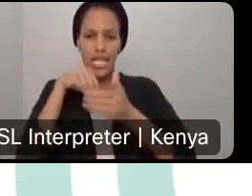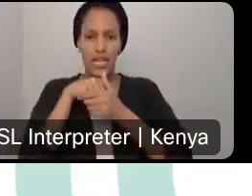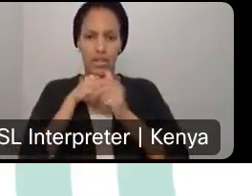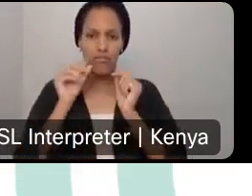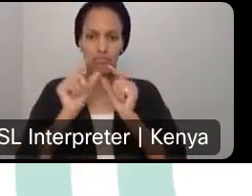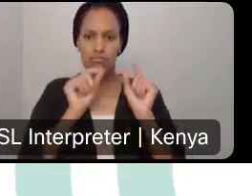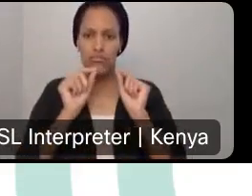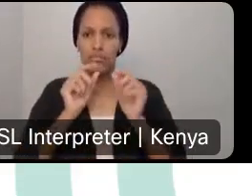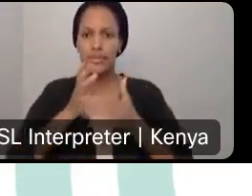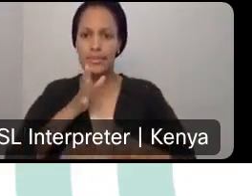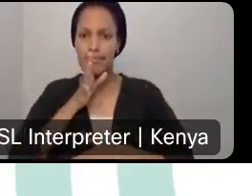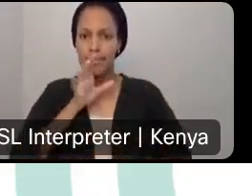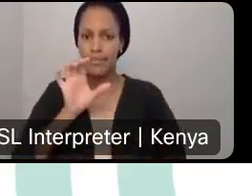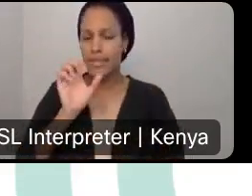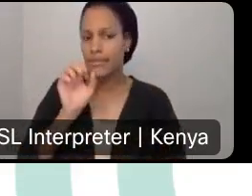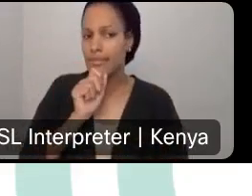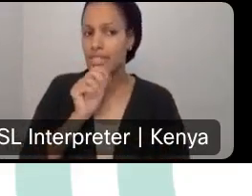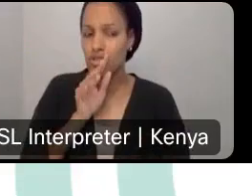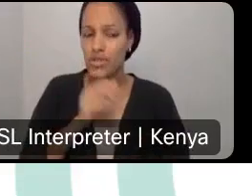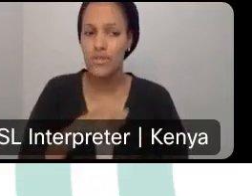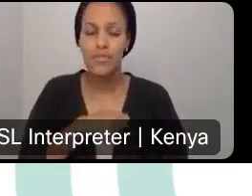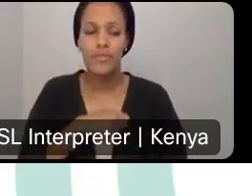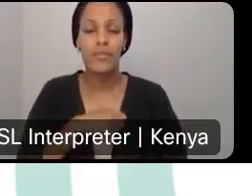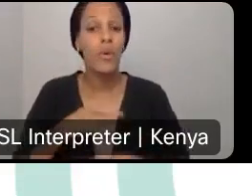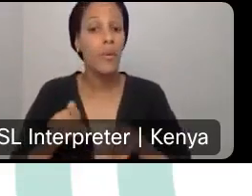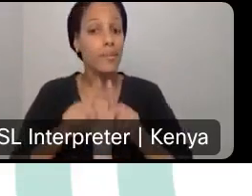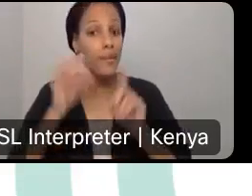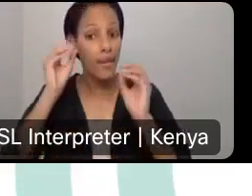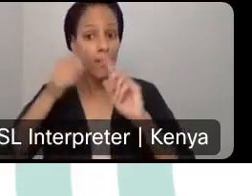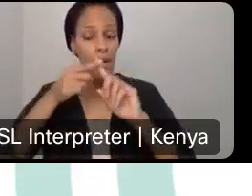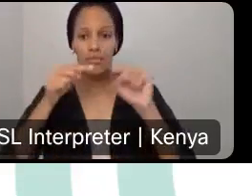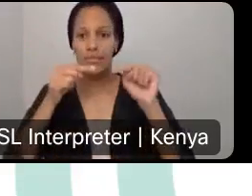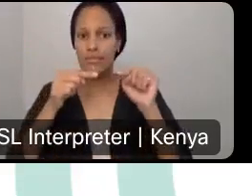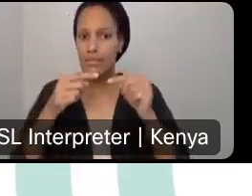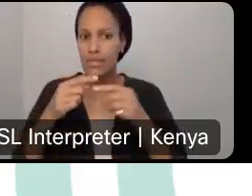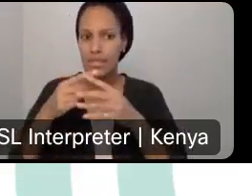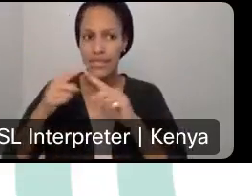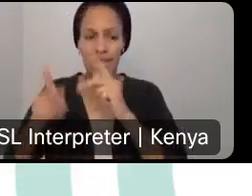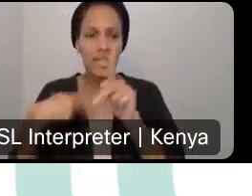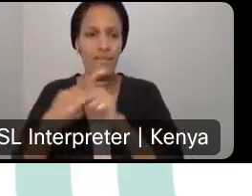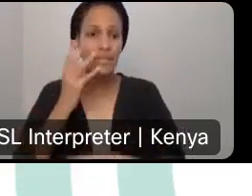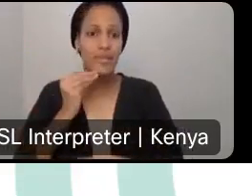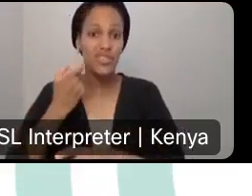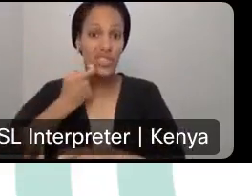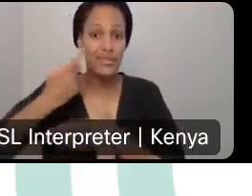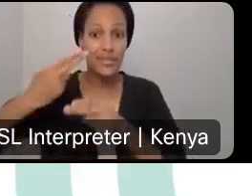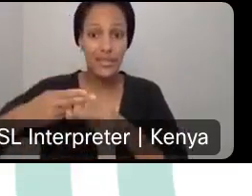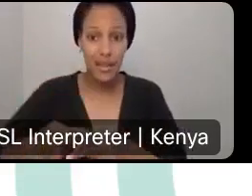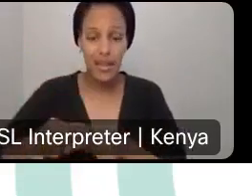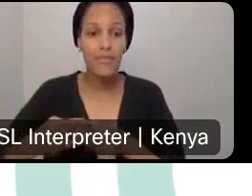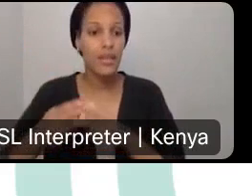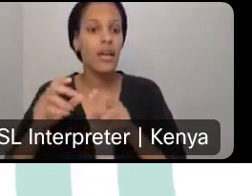Keep in mind how these experiences may be leveraged by unsafe partners to